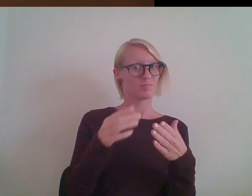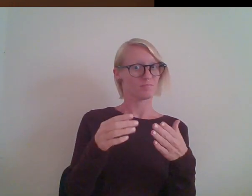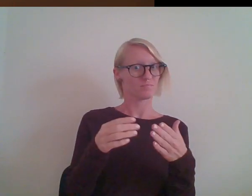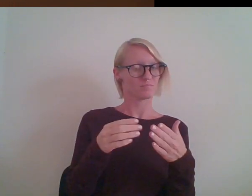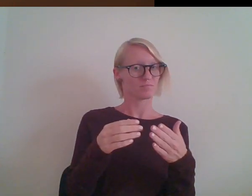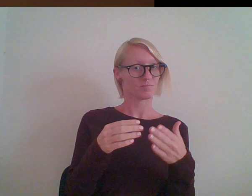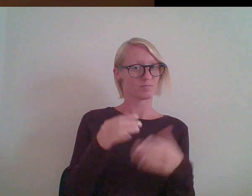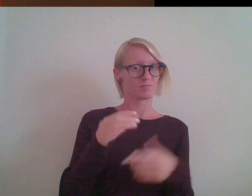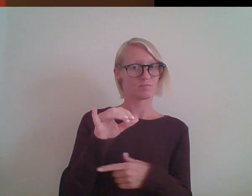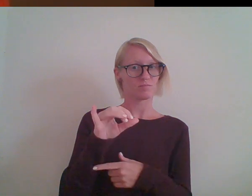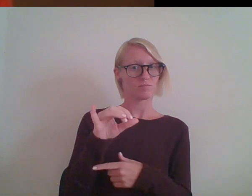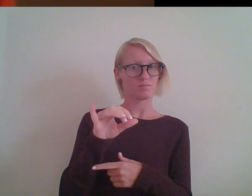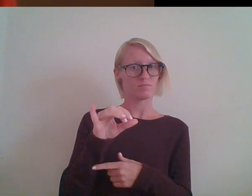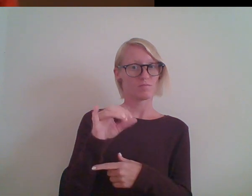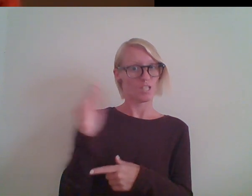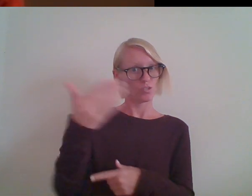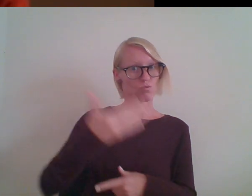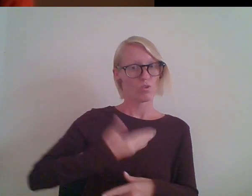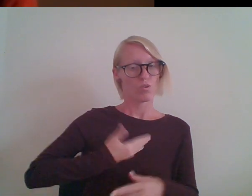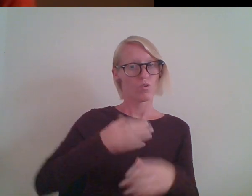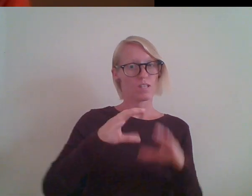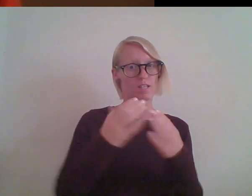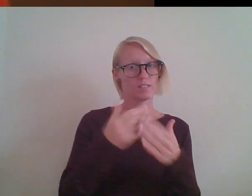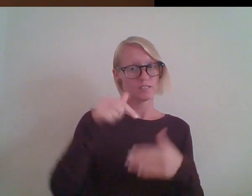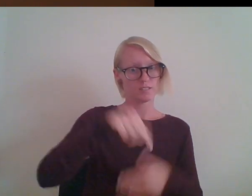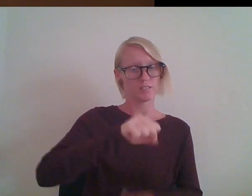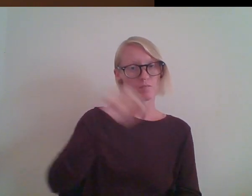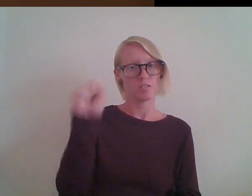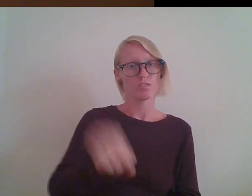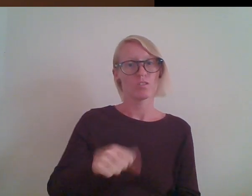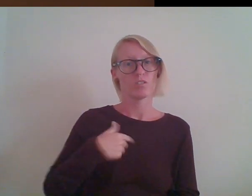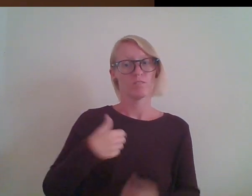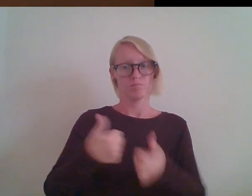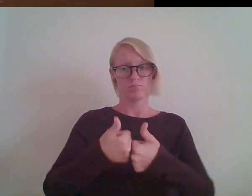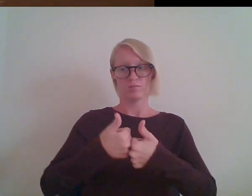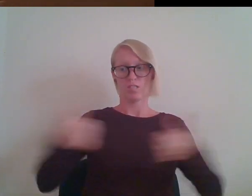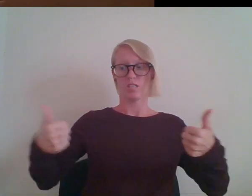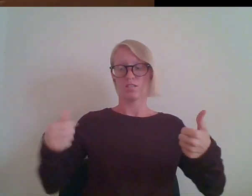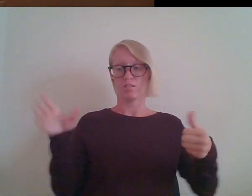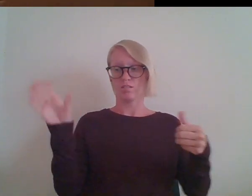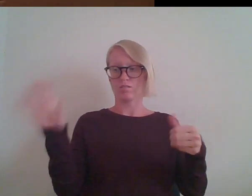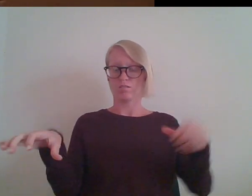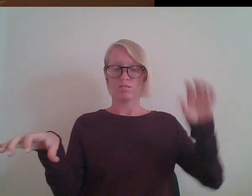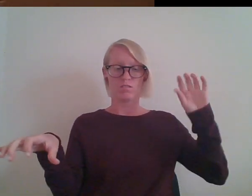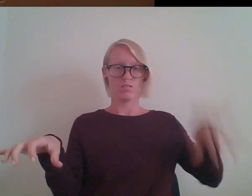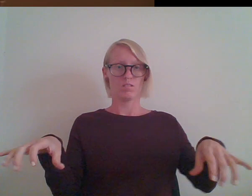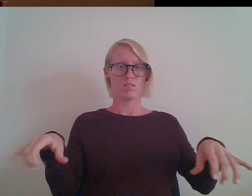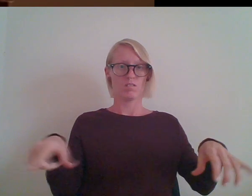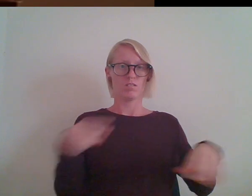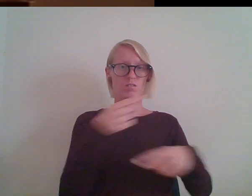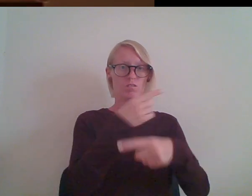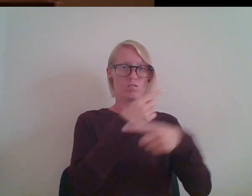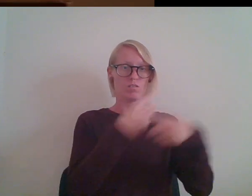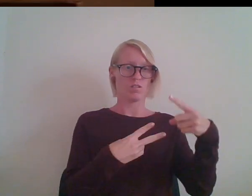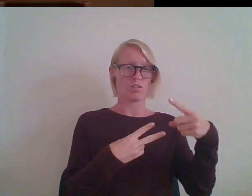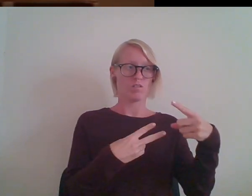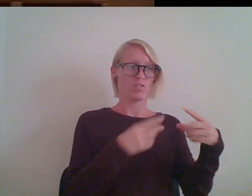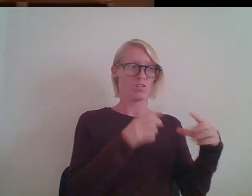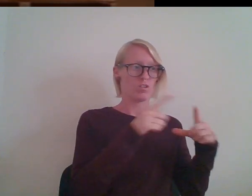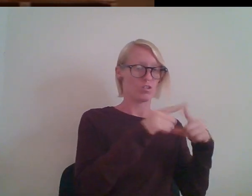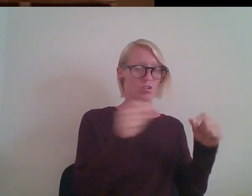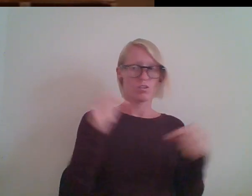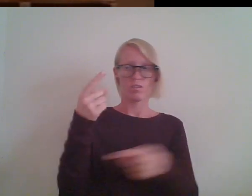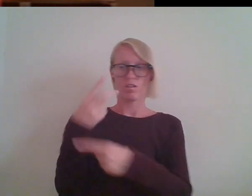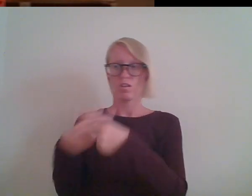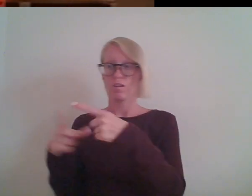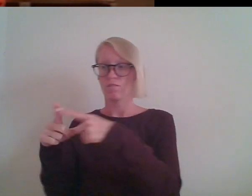that I wish I had time to do. I divide the class in two, using a card, so half reads one, the other half reads another card.